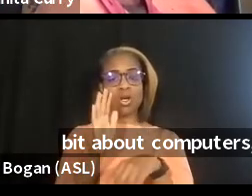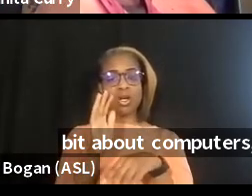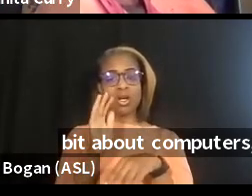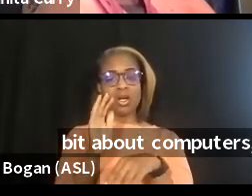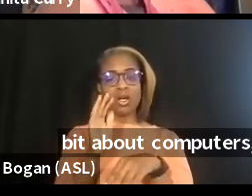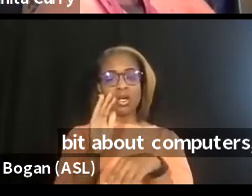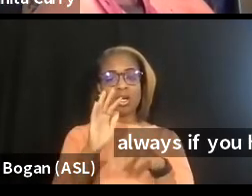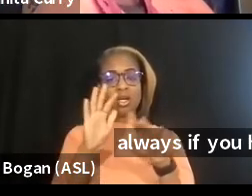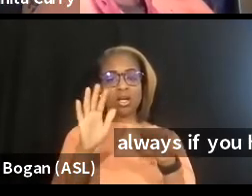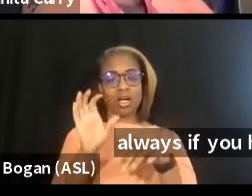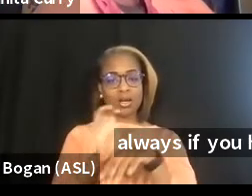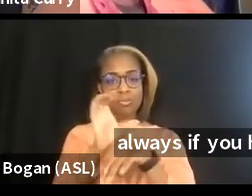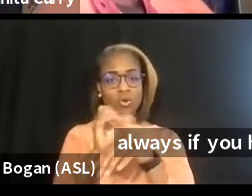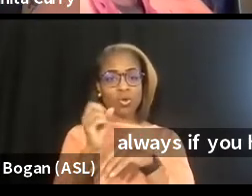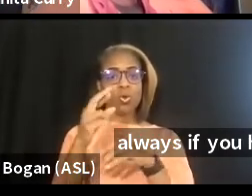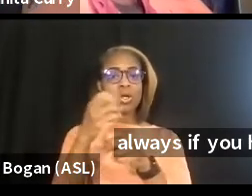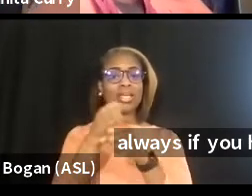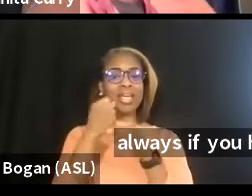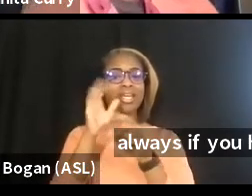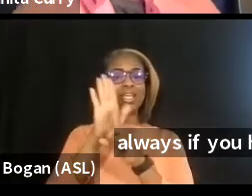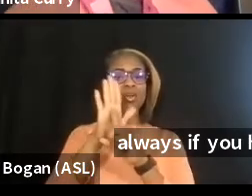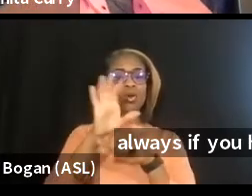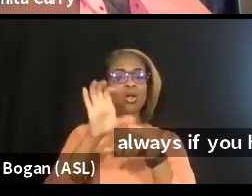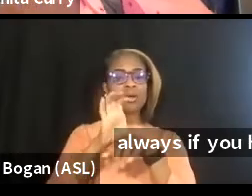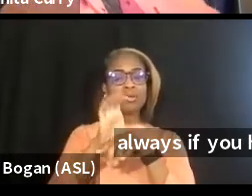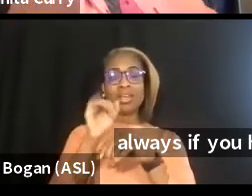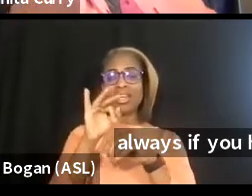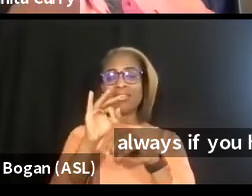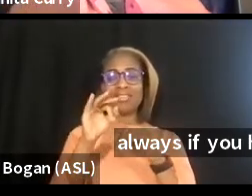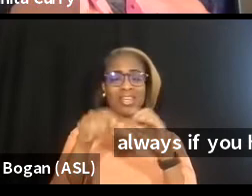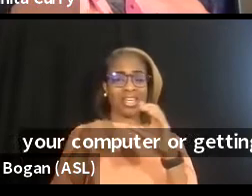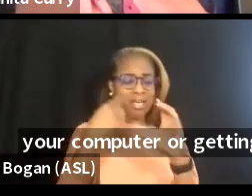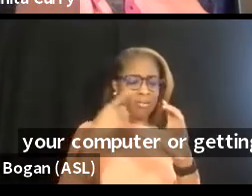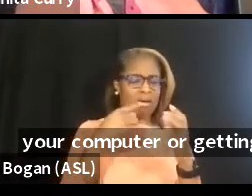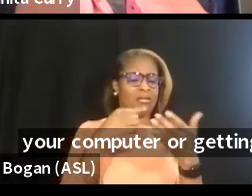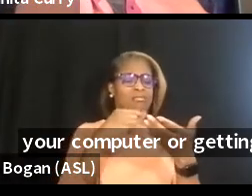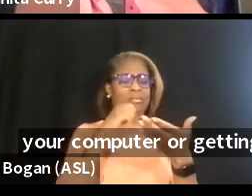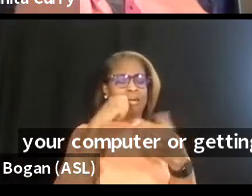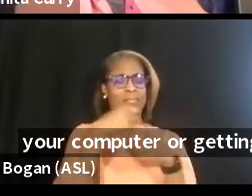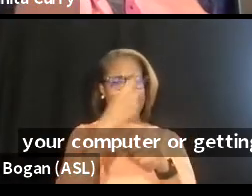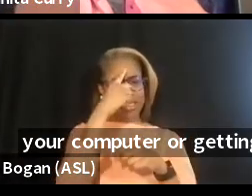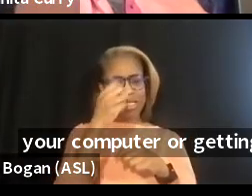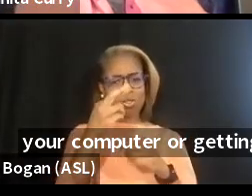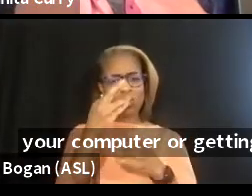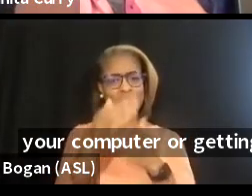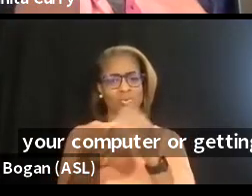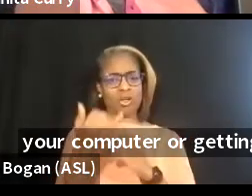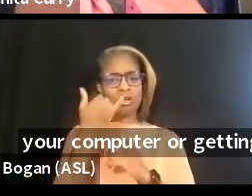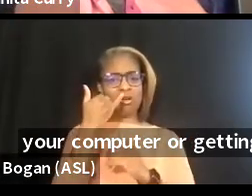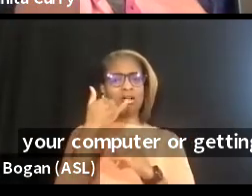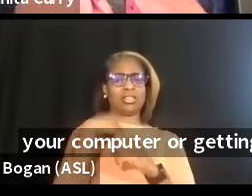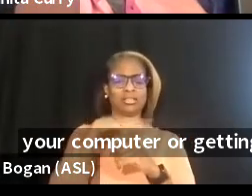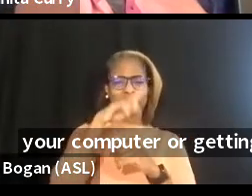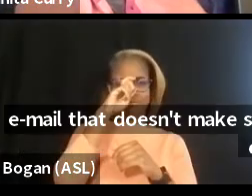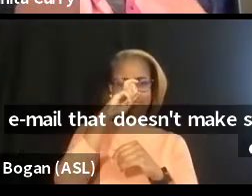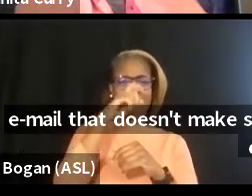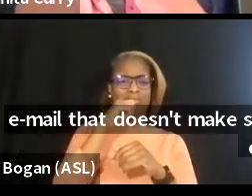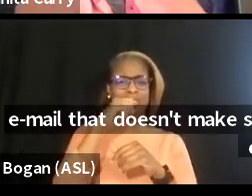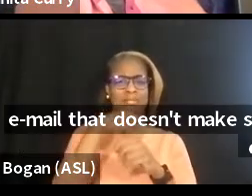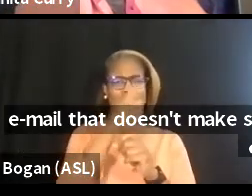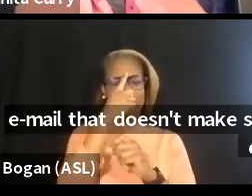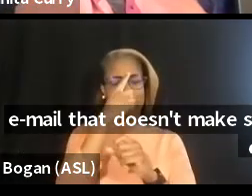your computer or getting your computer, if you get an email that doesn't make sense to you or a phone call that doesn't make sense to you, you know, don't hesitate to reach